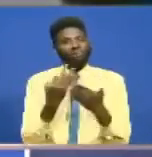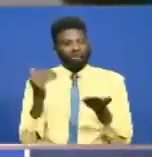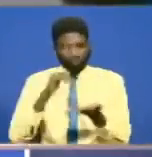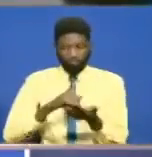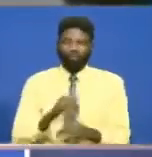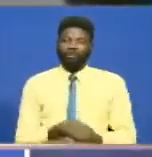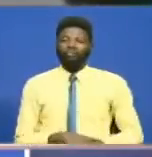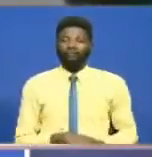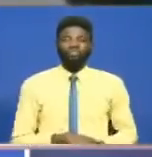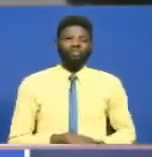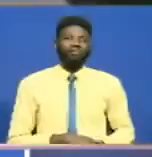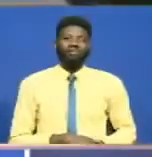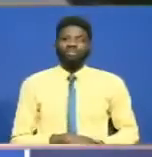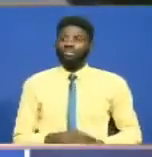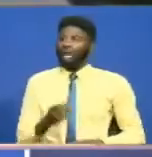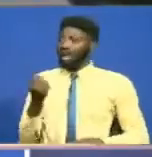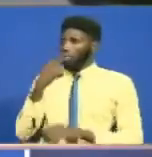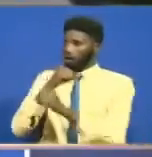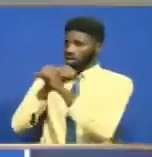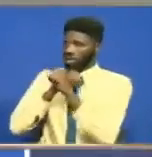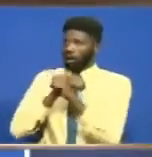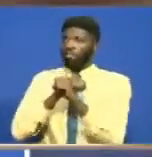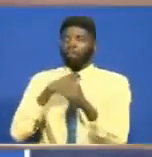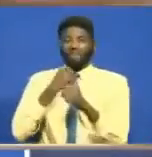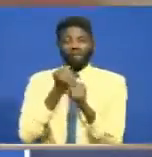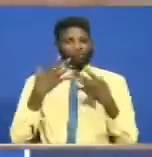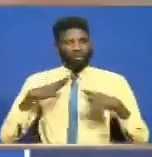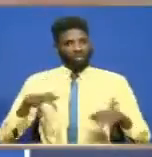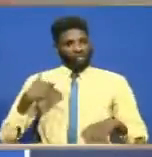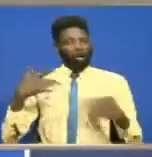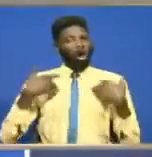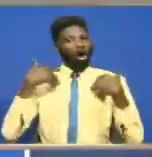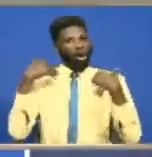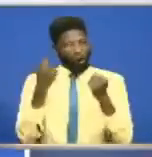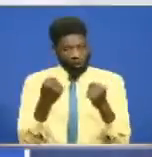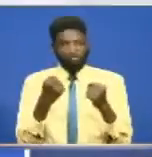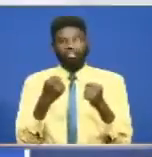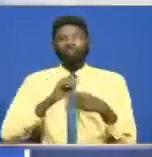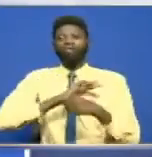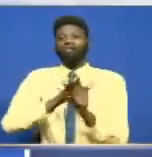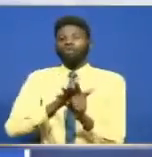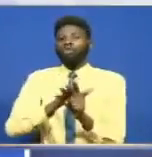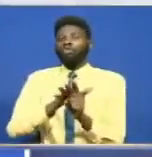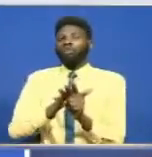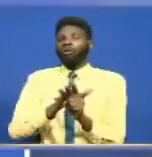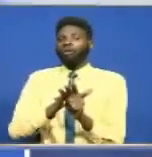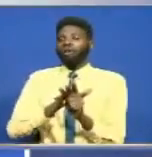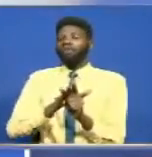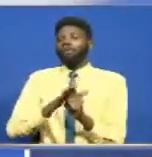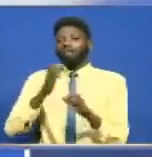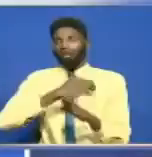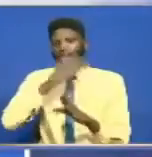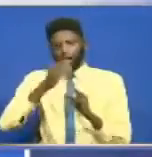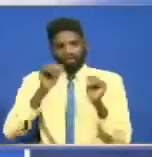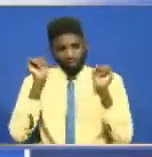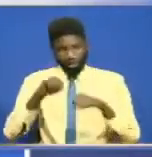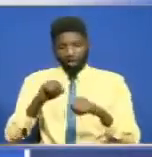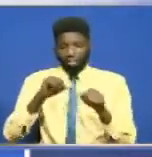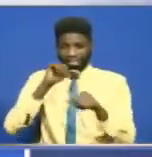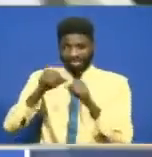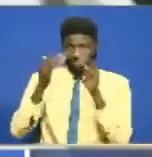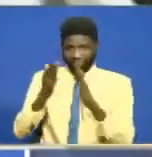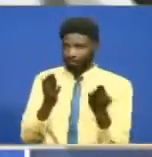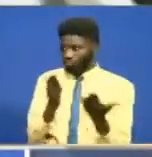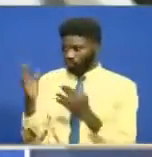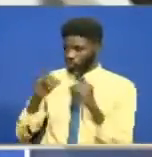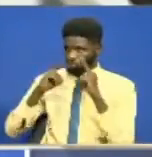The vaccine has given a boost of confidence that an end to the pandemic is close, with the leading scientists behind it saying